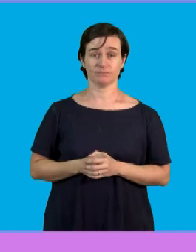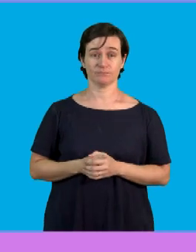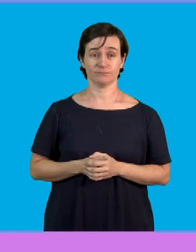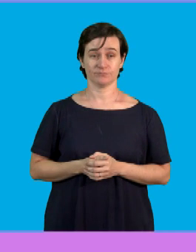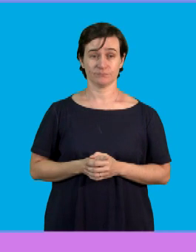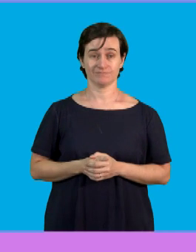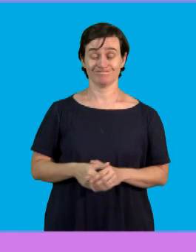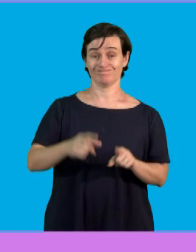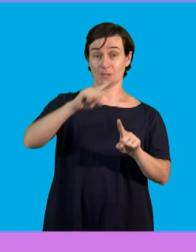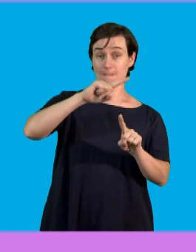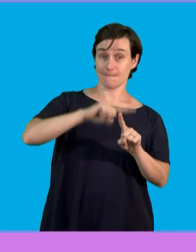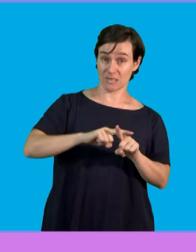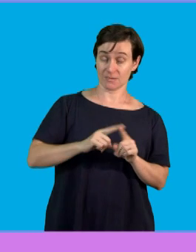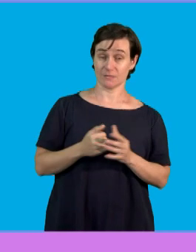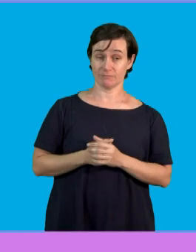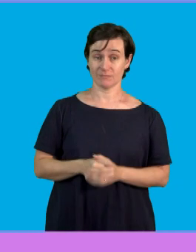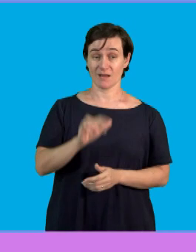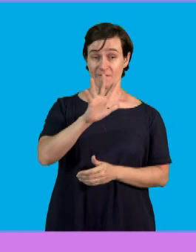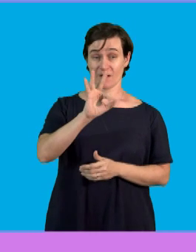500 plus